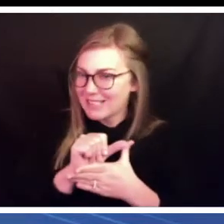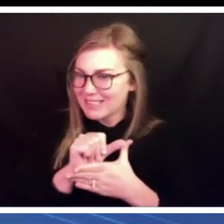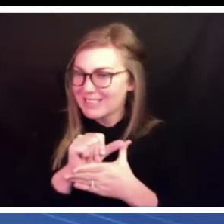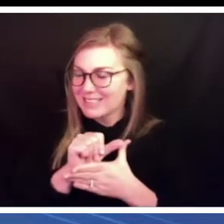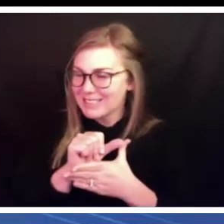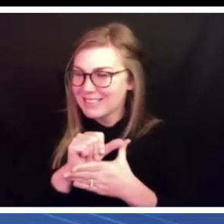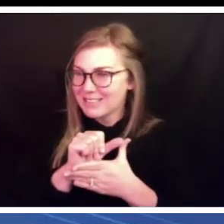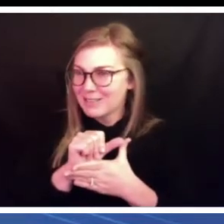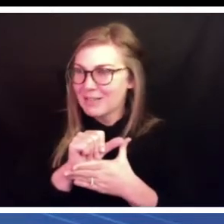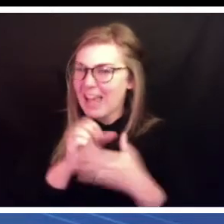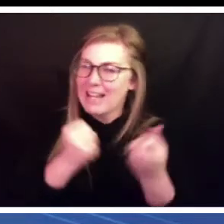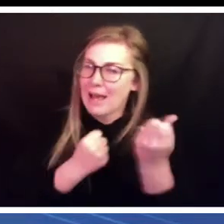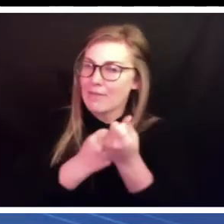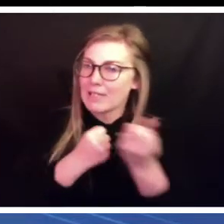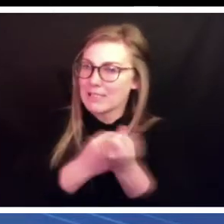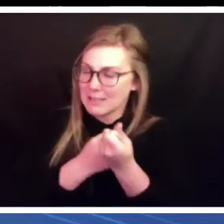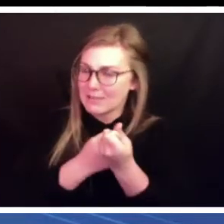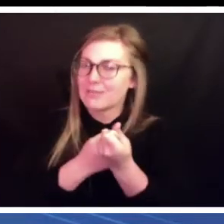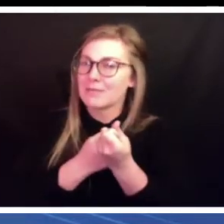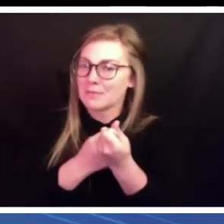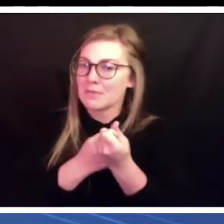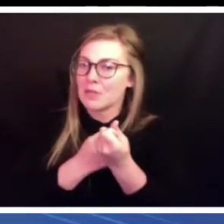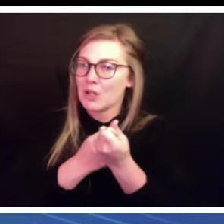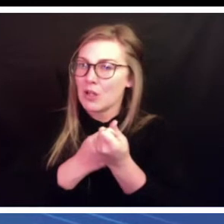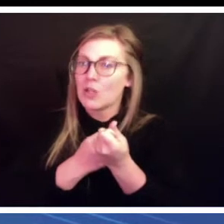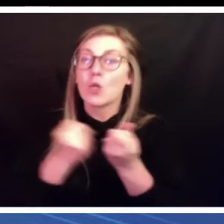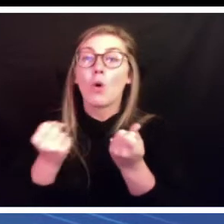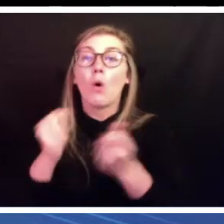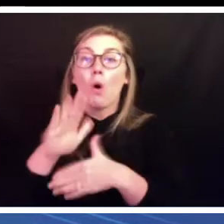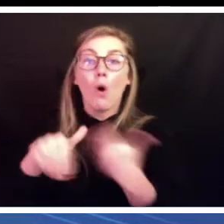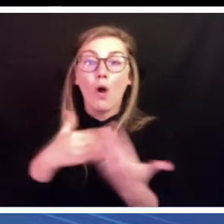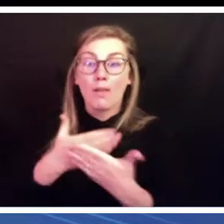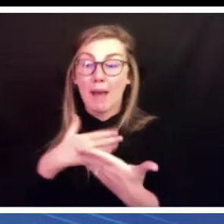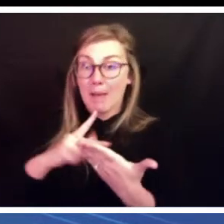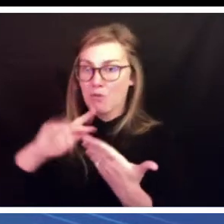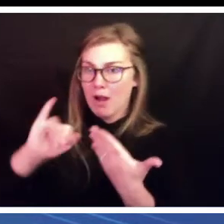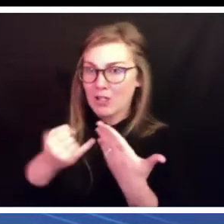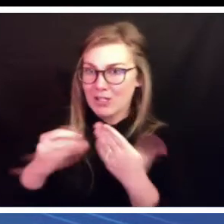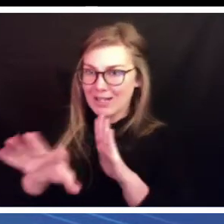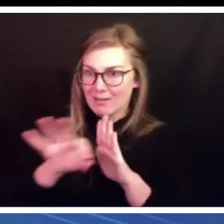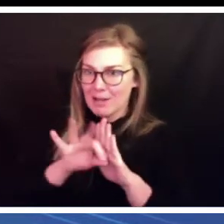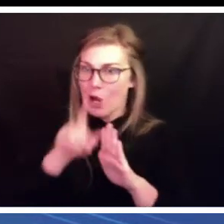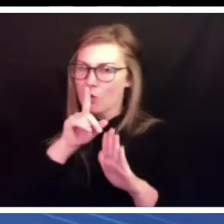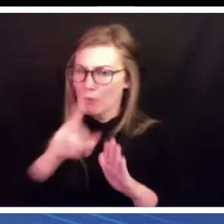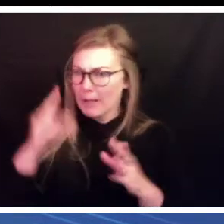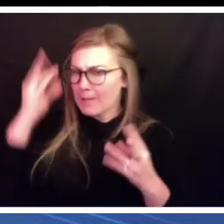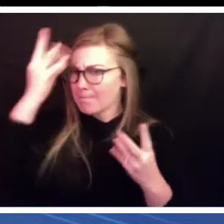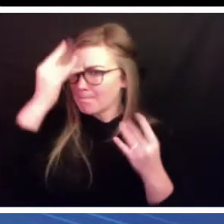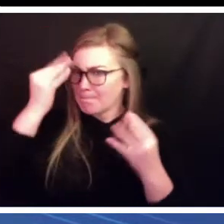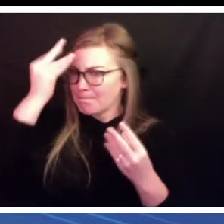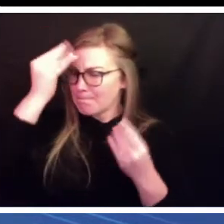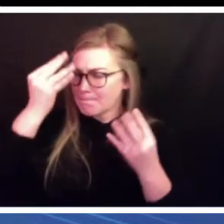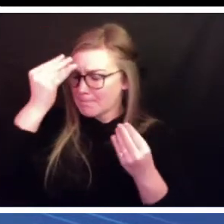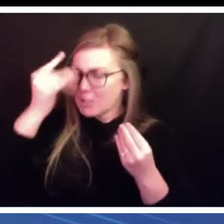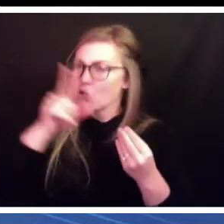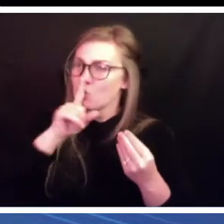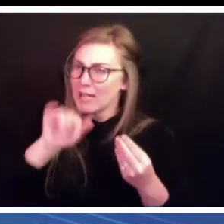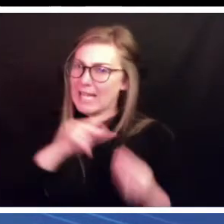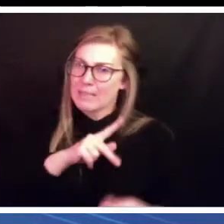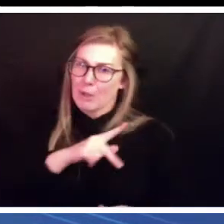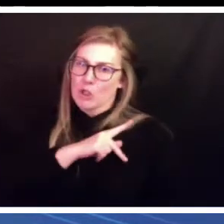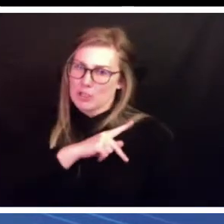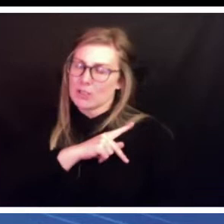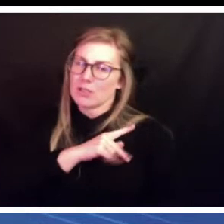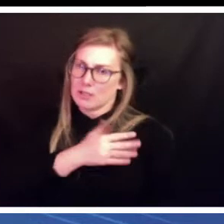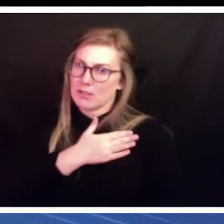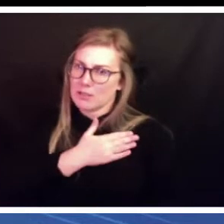up close and personal. So I consider everything I work on very intimate for me. I really